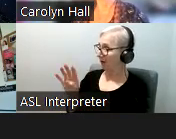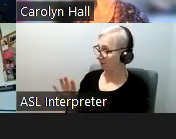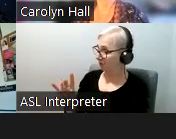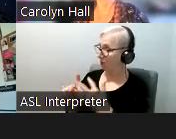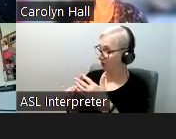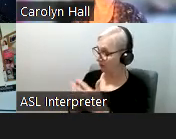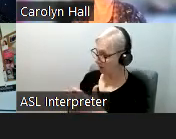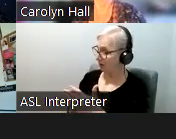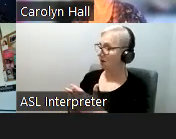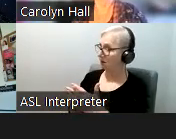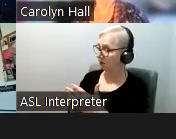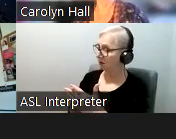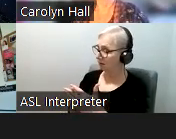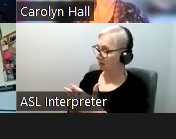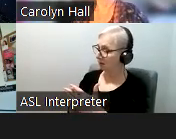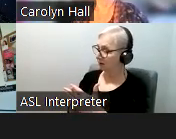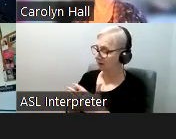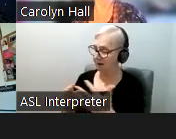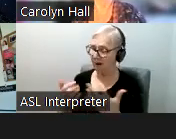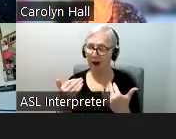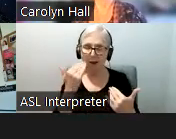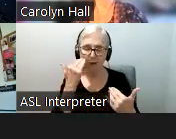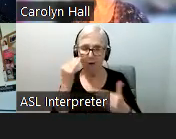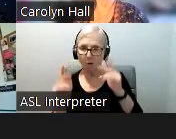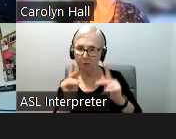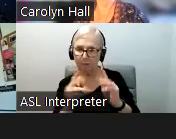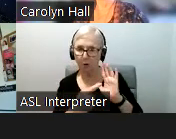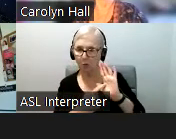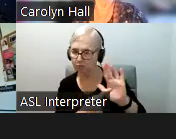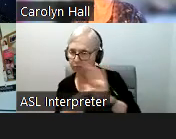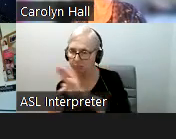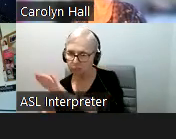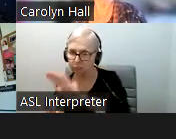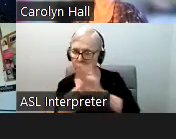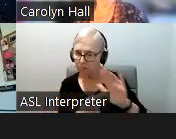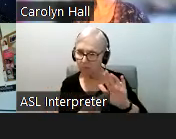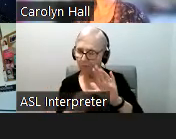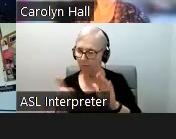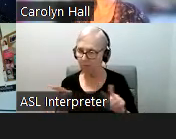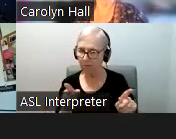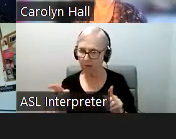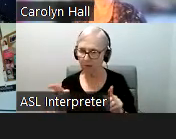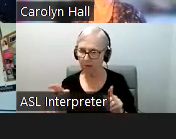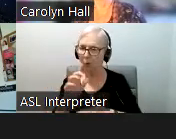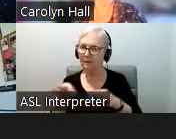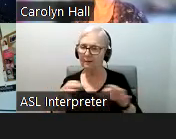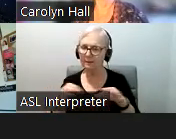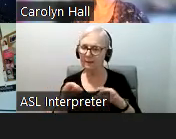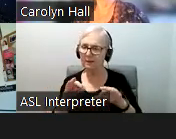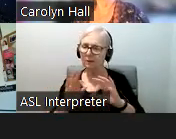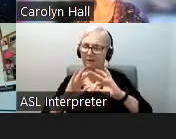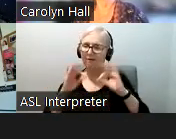this always like, I know people represent this, but what is the definition of